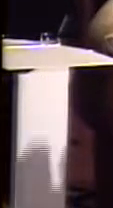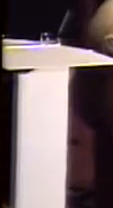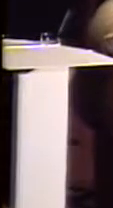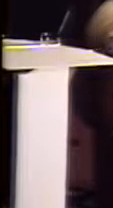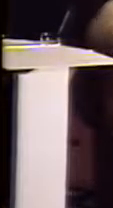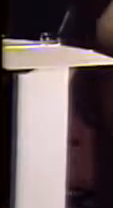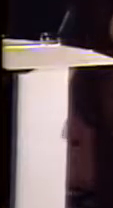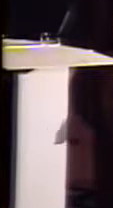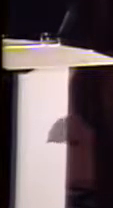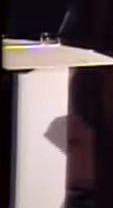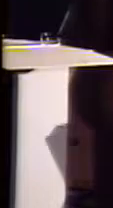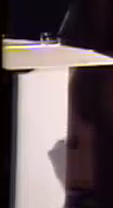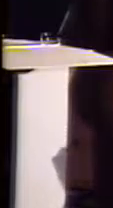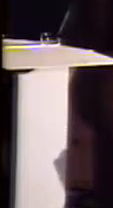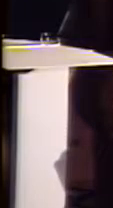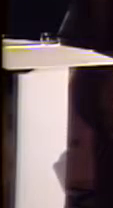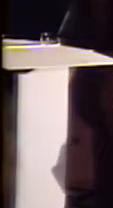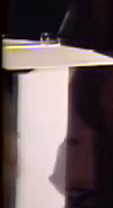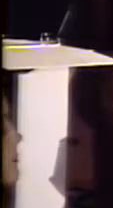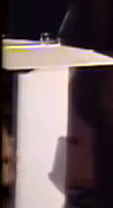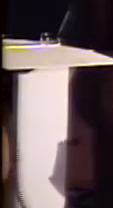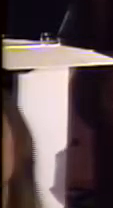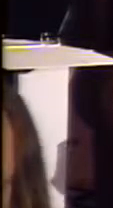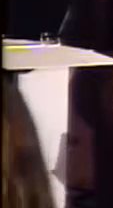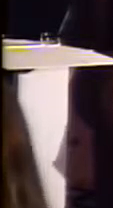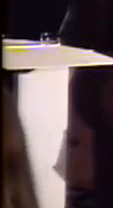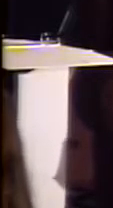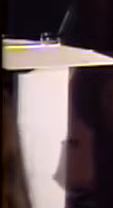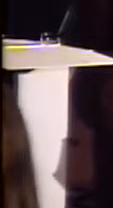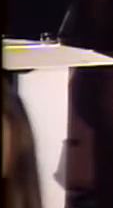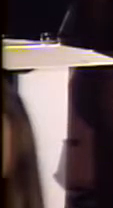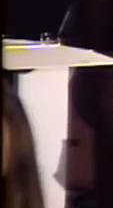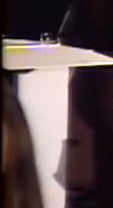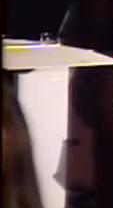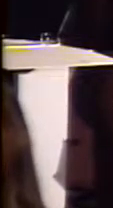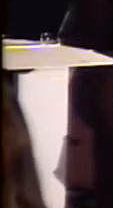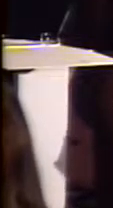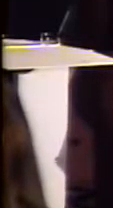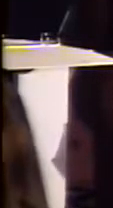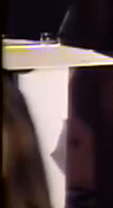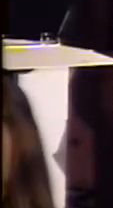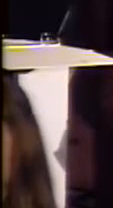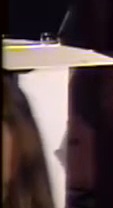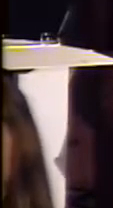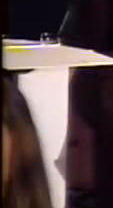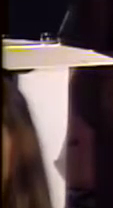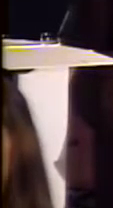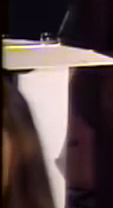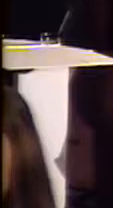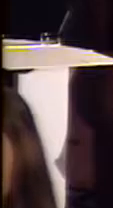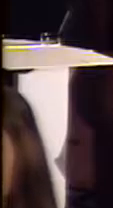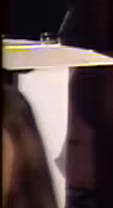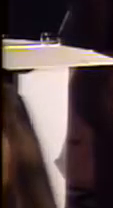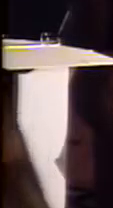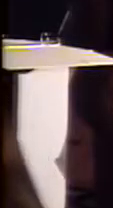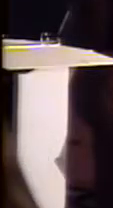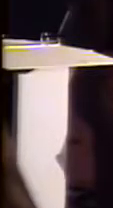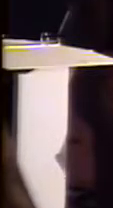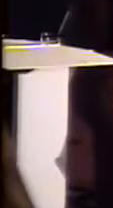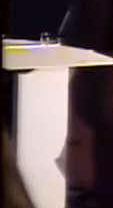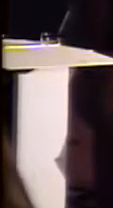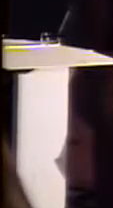Fathers, we open the scriptures. As we've just read, Lord, what Mary and Joseph went